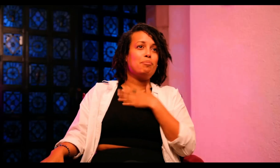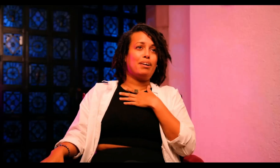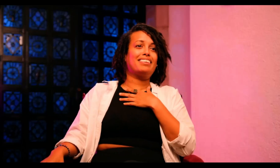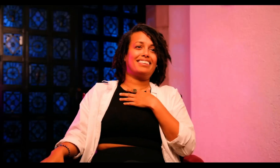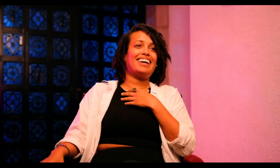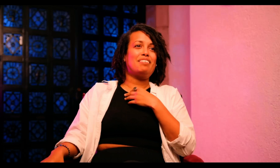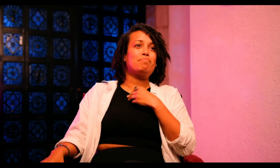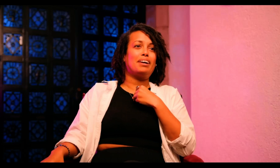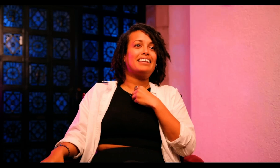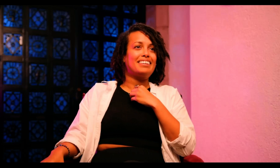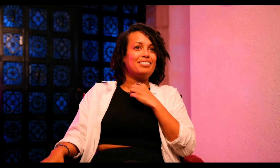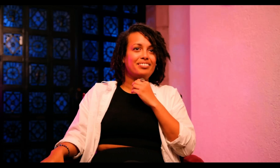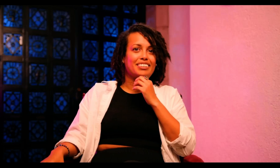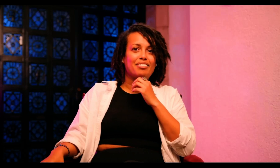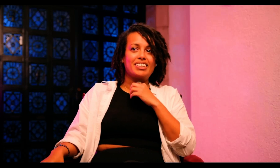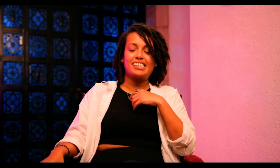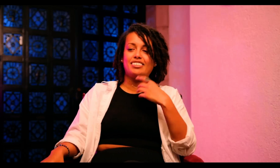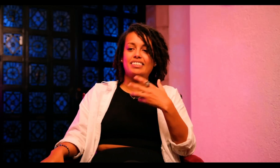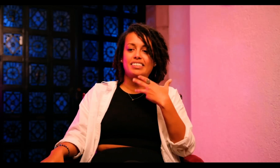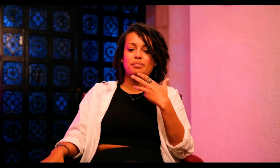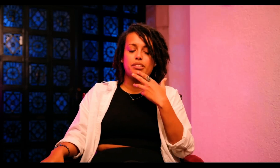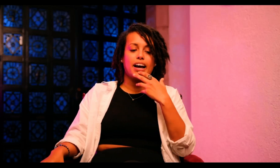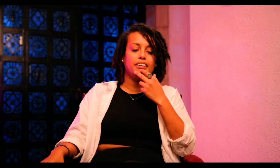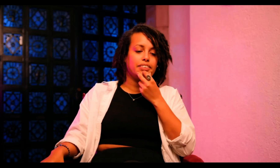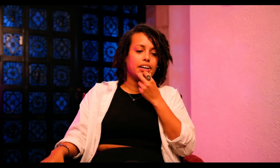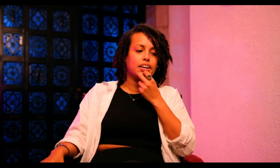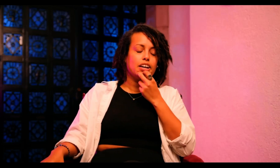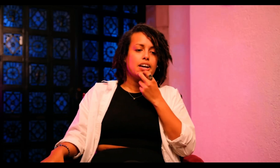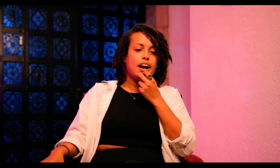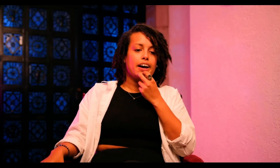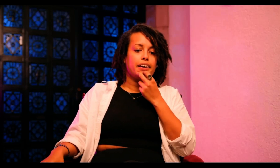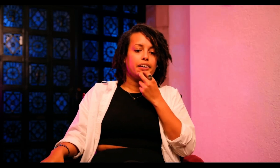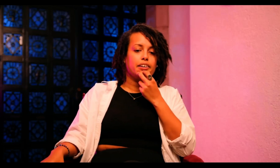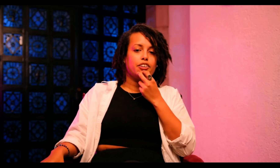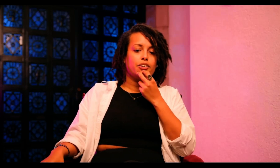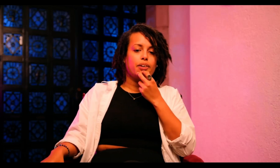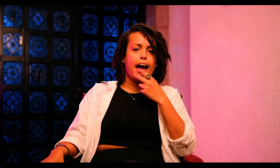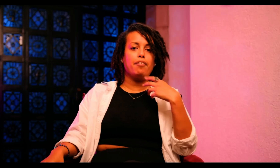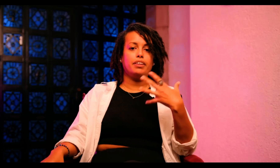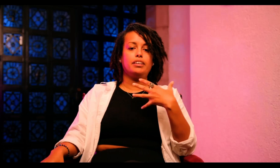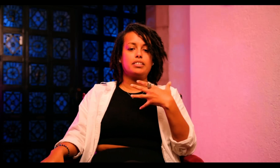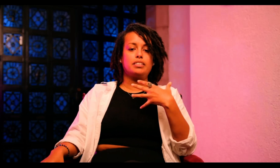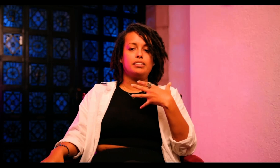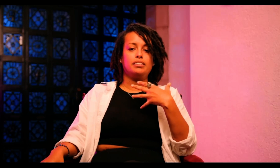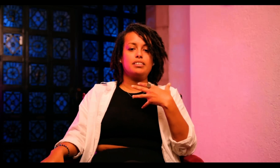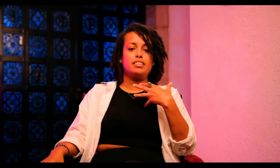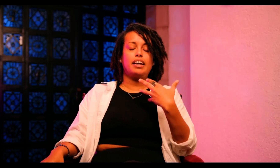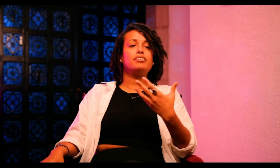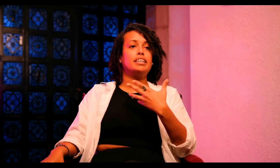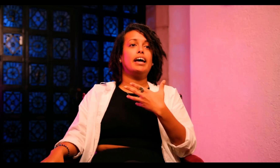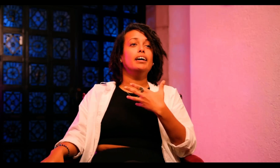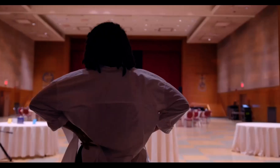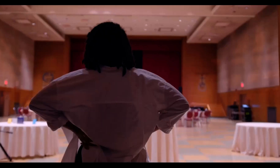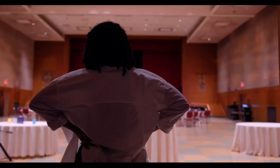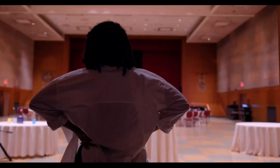yeah, a breath of, you know, fresh air, just a deep sigh of like, I have this